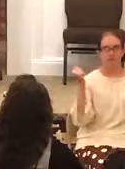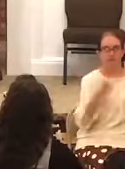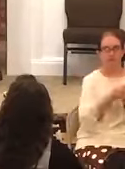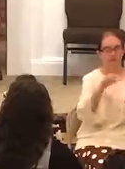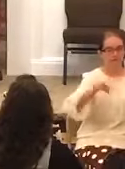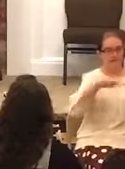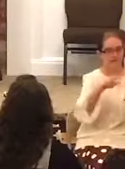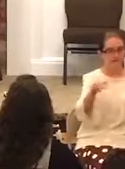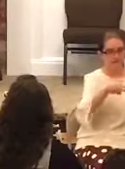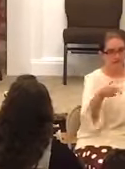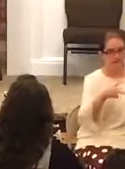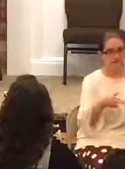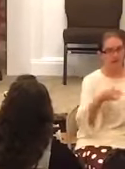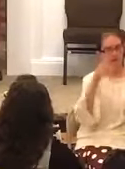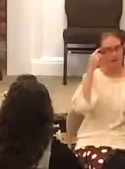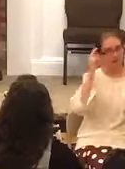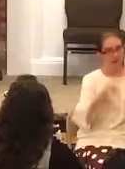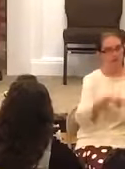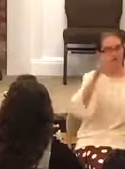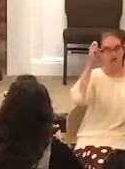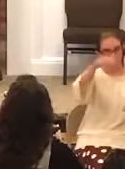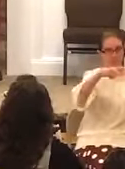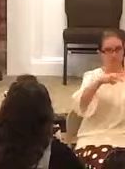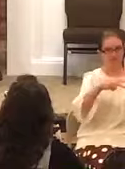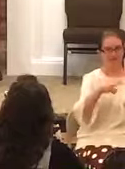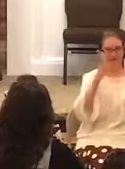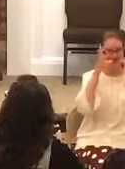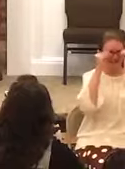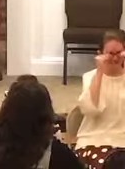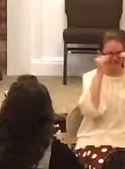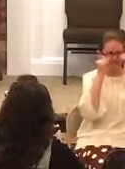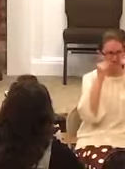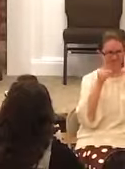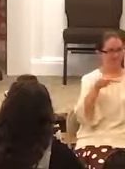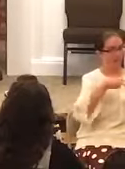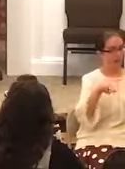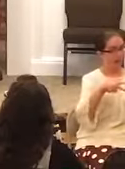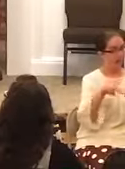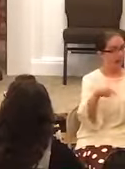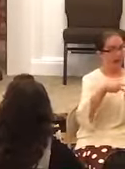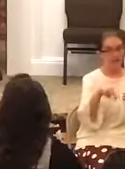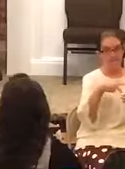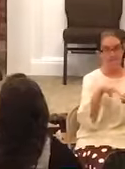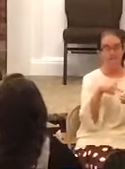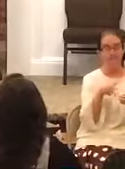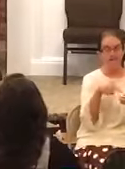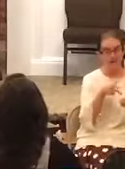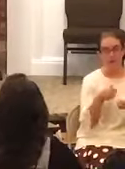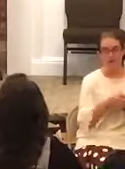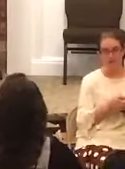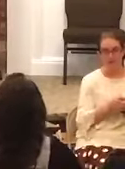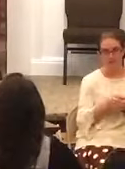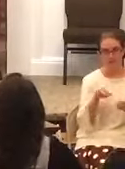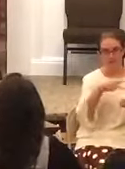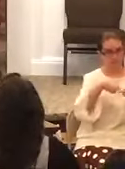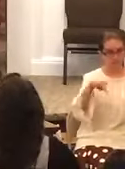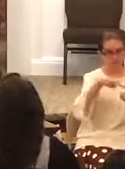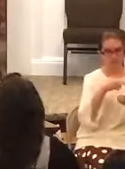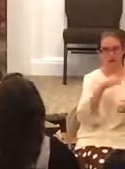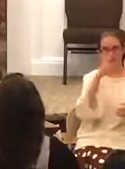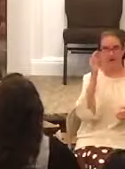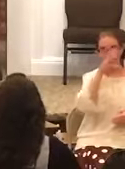went to dancing. The next thing I know, he had jumped up on that rail, had his eyes closed, and danced all the way down that rail, just swinging and dancing.